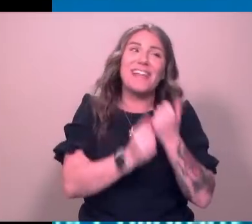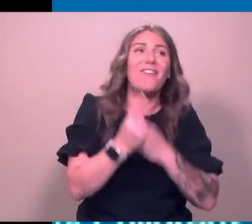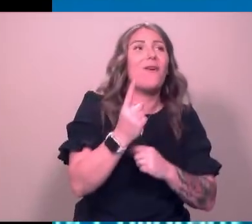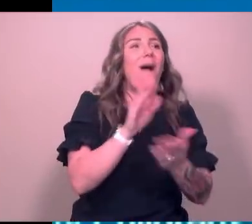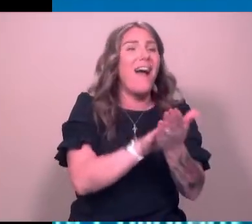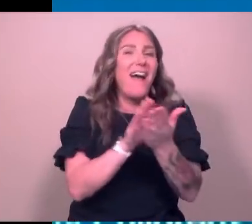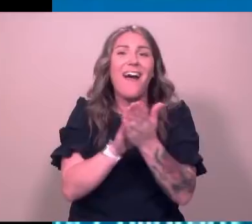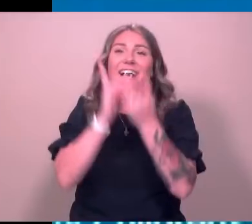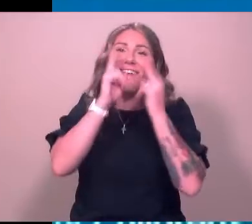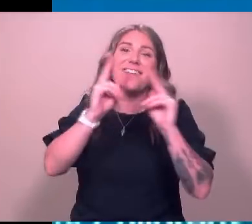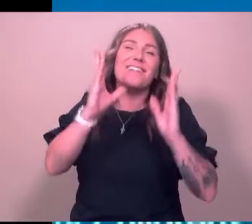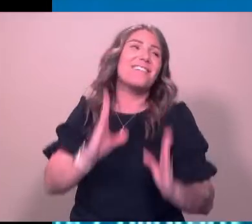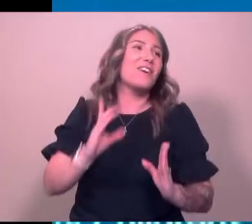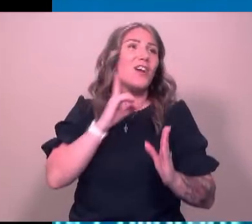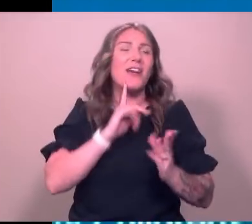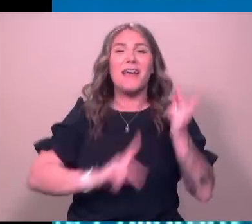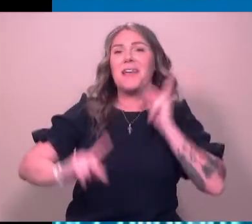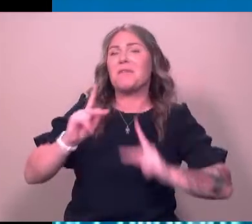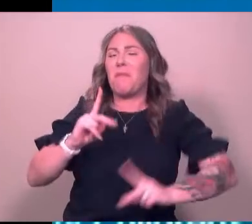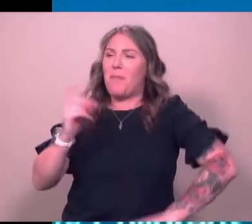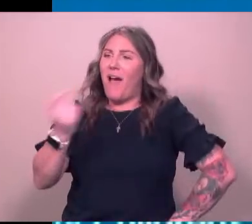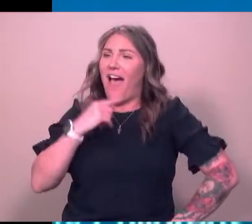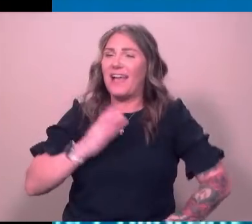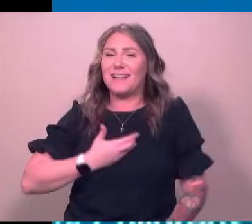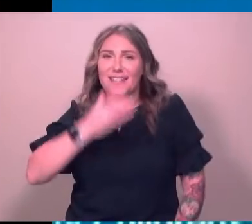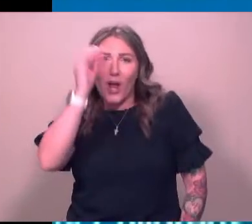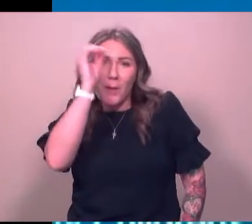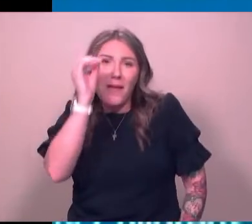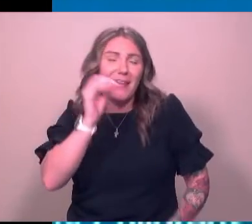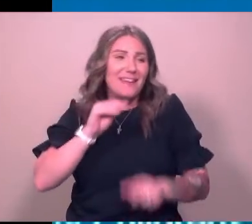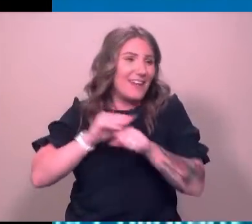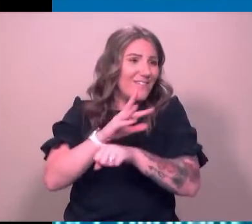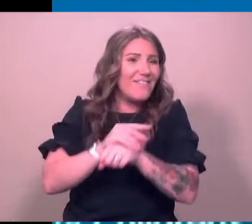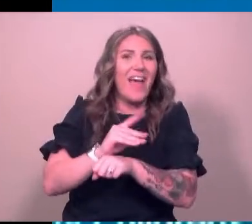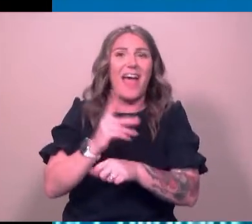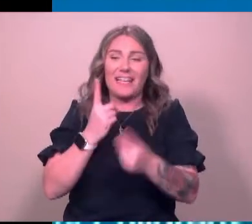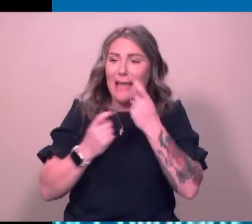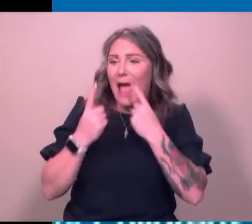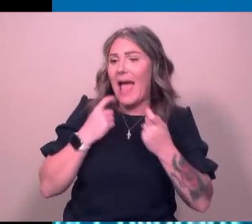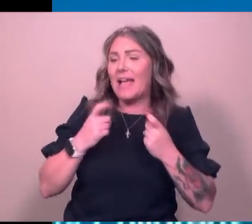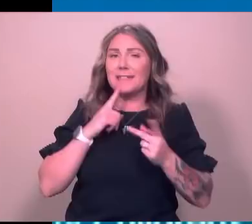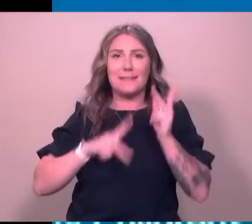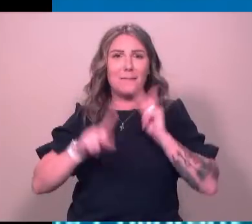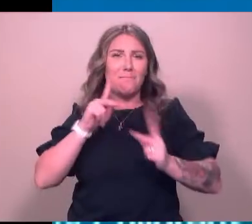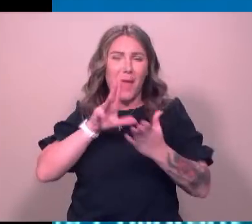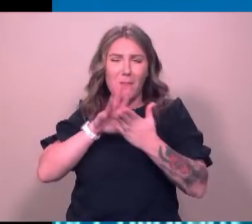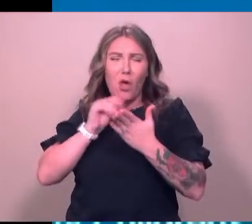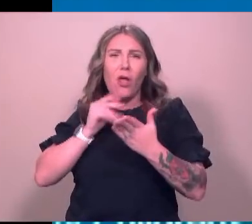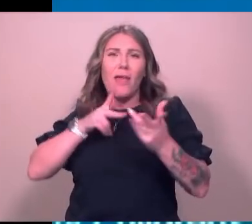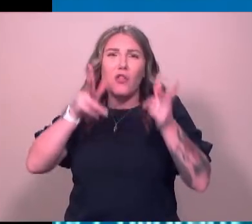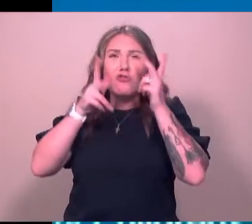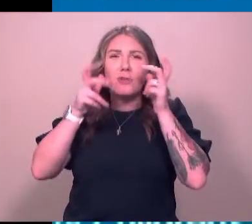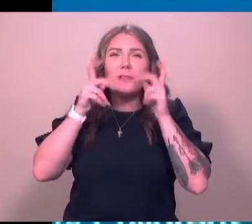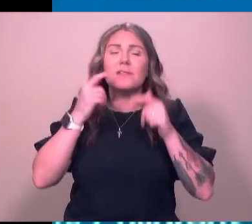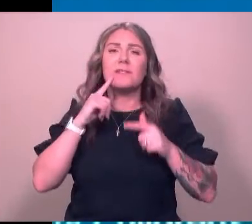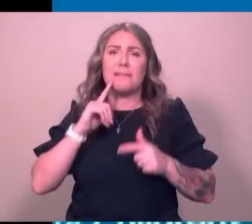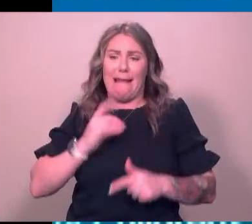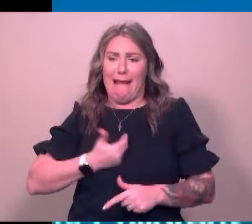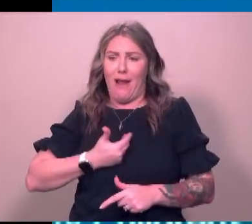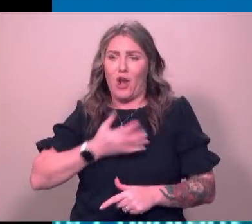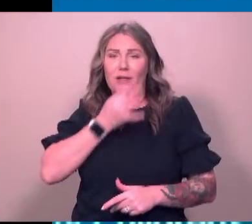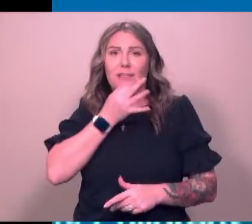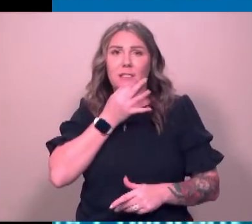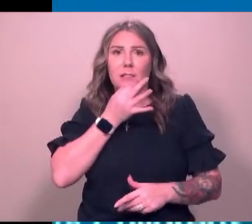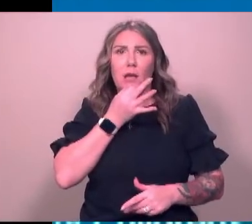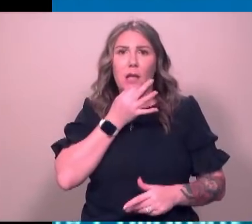last year, and people asked us for our opinions and asked us for our advice, and people listened to the medical experts. We have come an